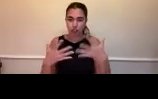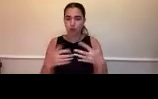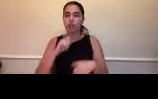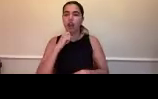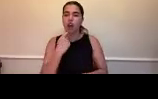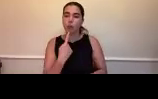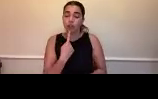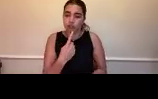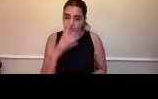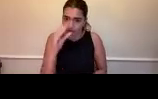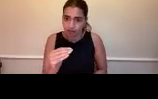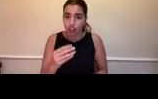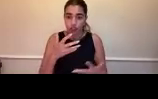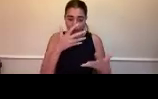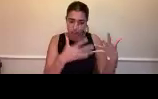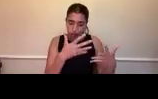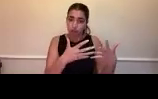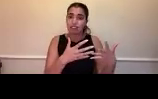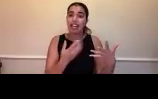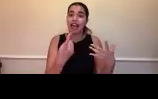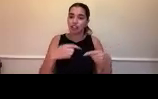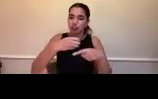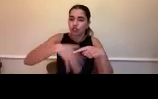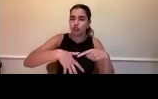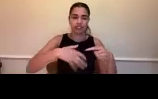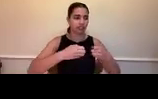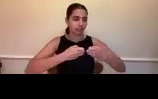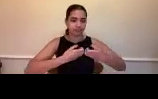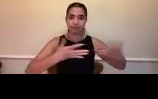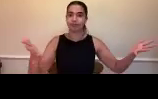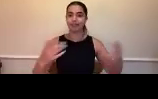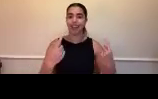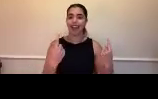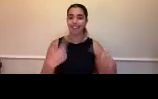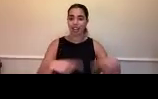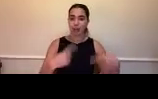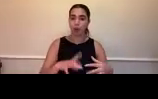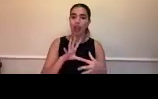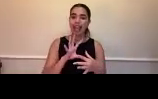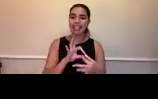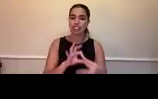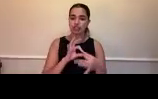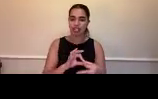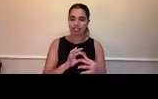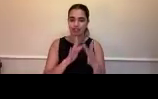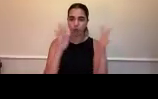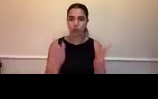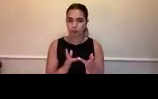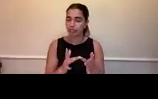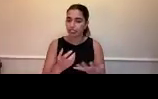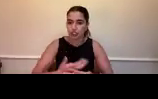the results and the sources critically available in an interactive webpage that anyone can